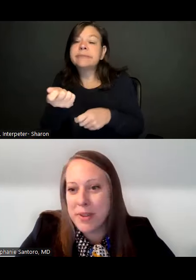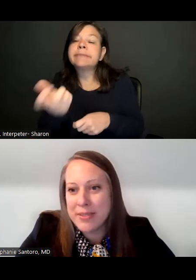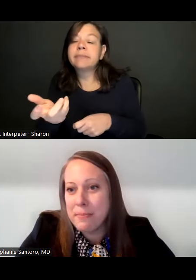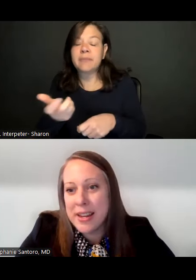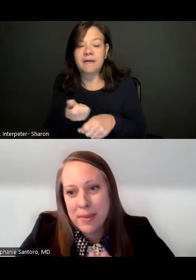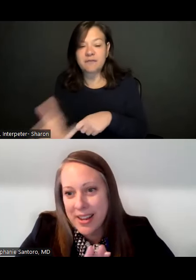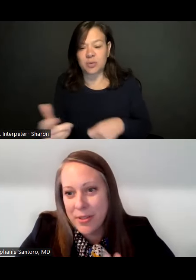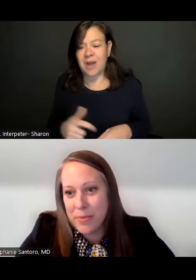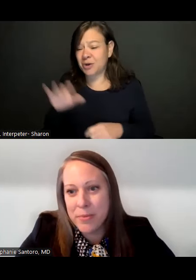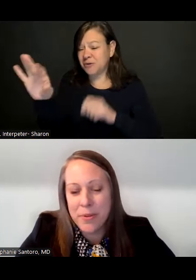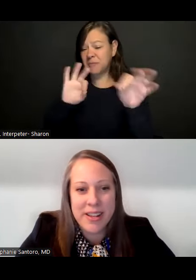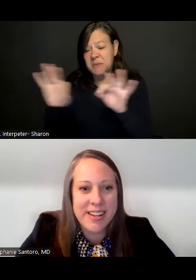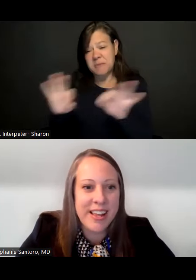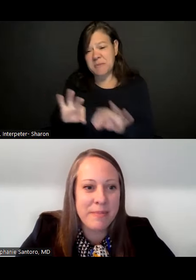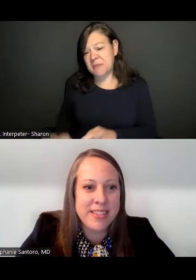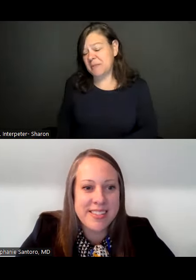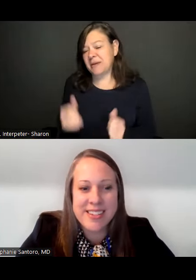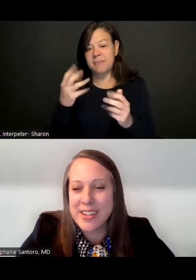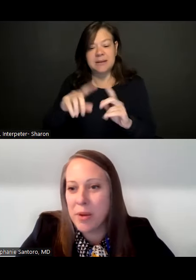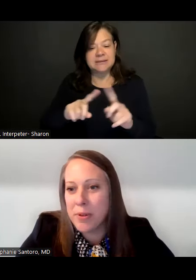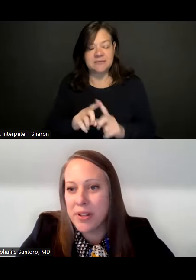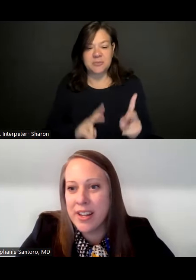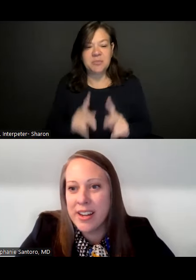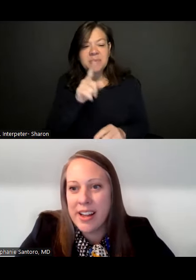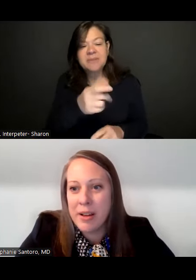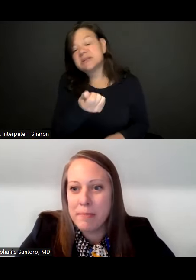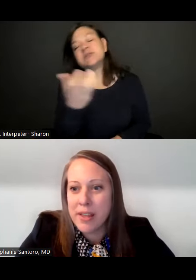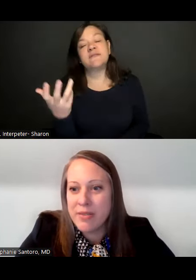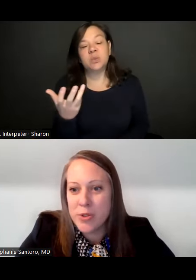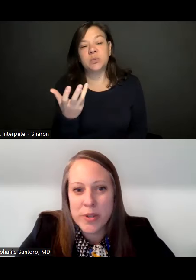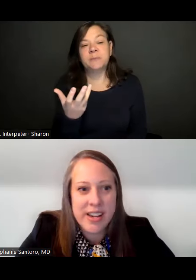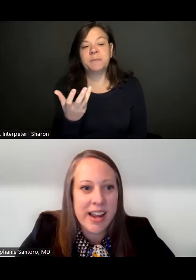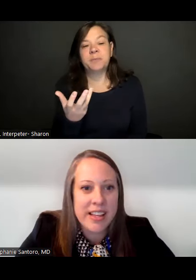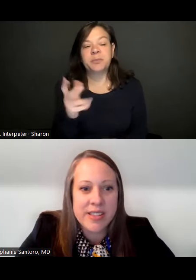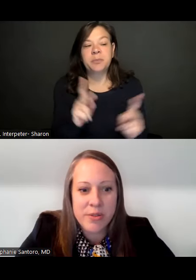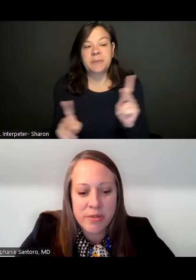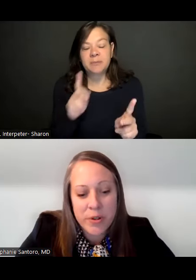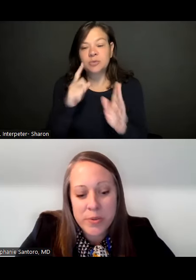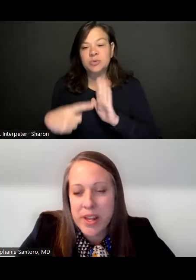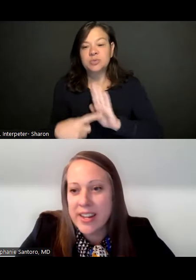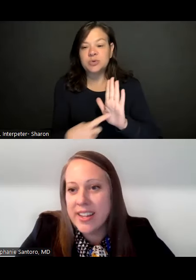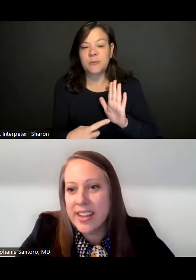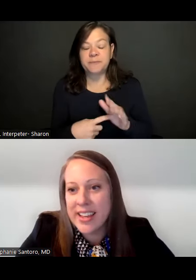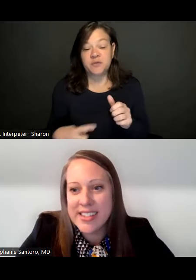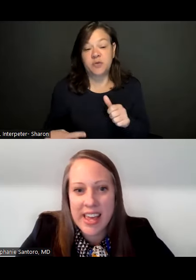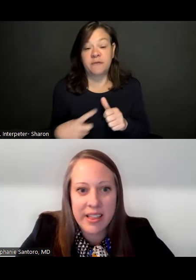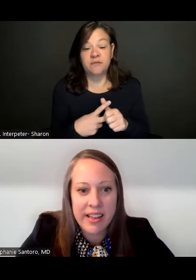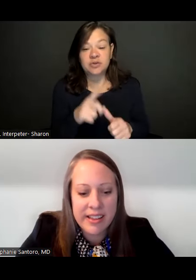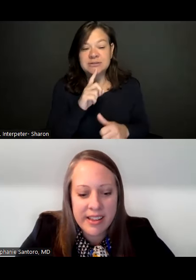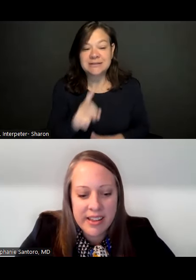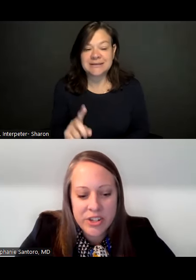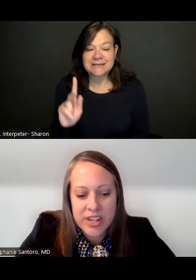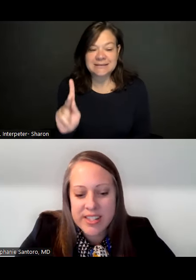could have picked many, many other people, but this is just a couple individuals to highlight. So the first one is